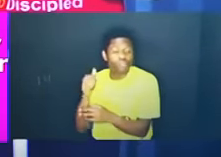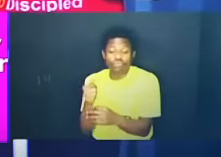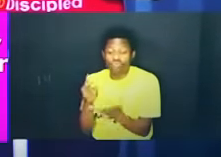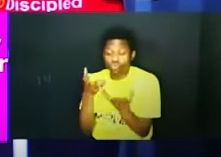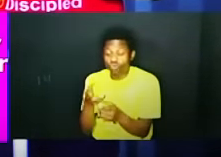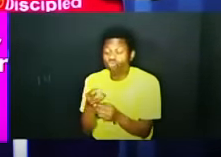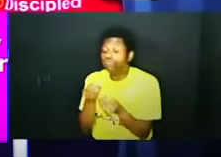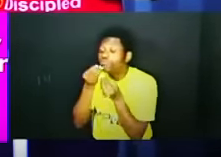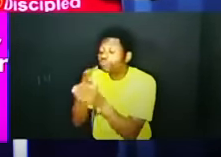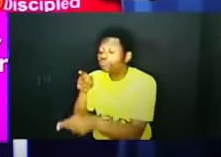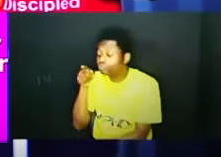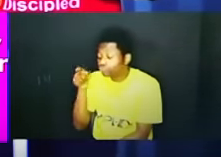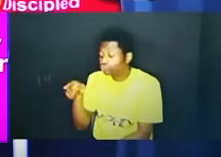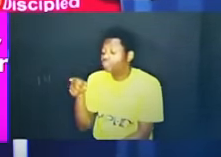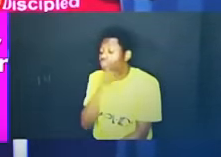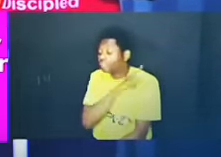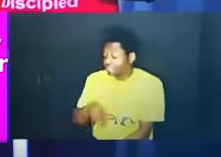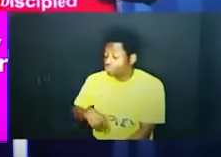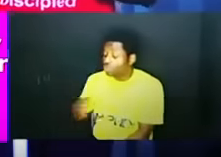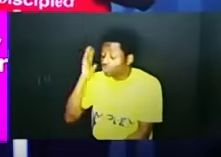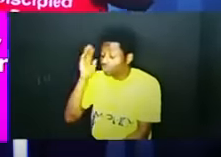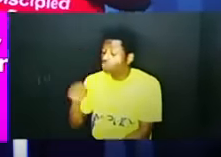Your Majesty, that